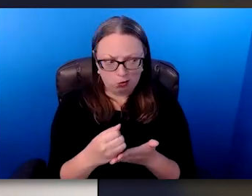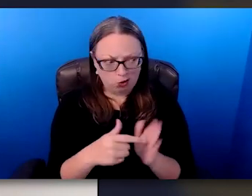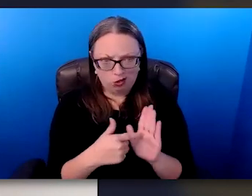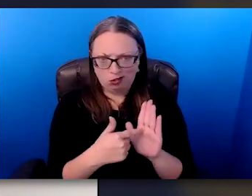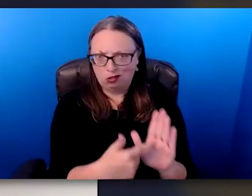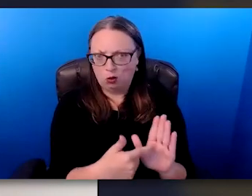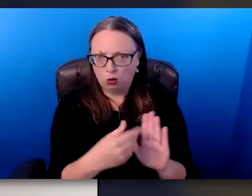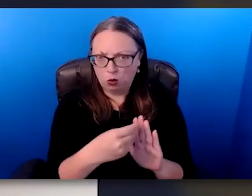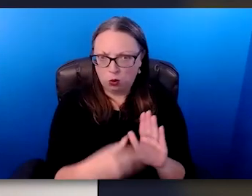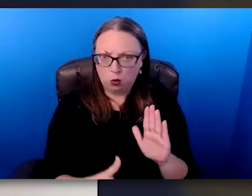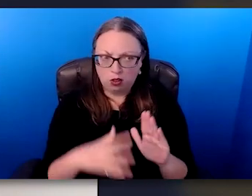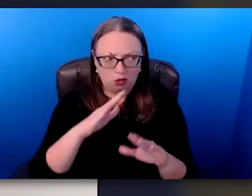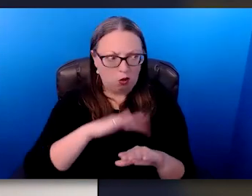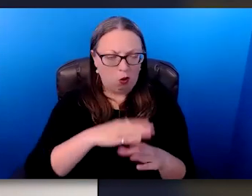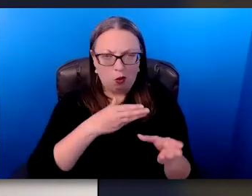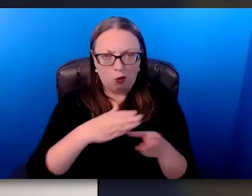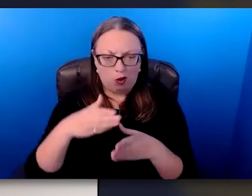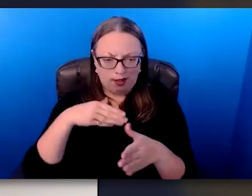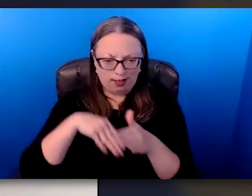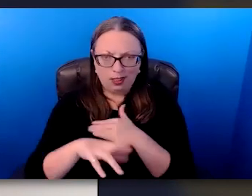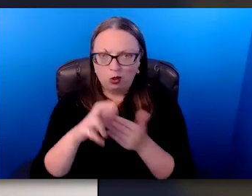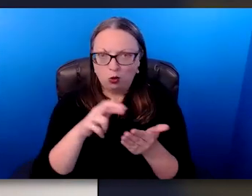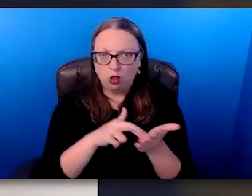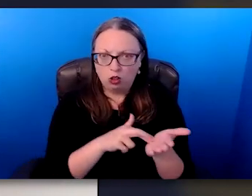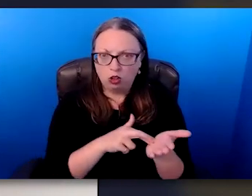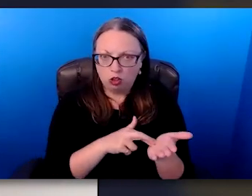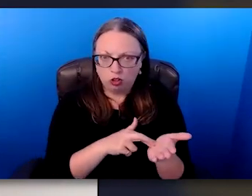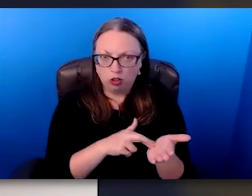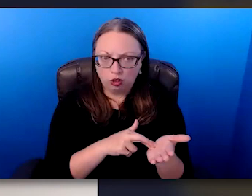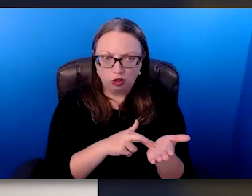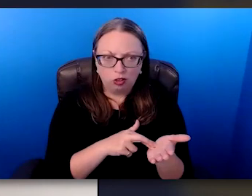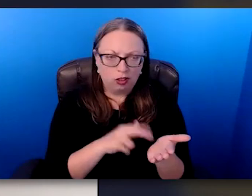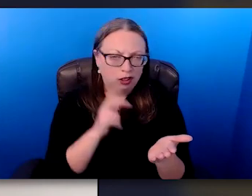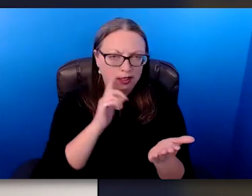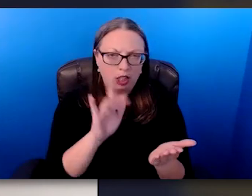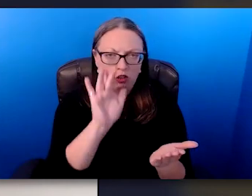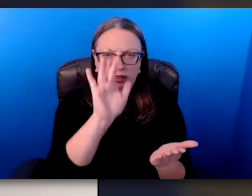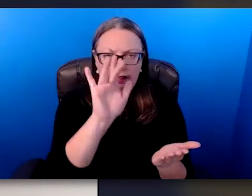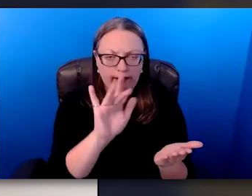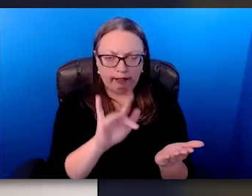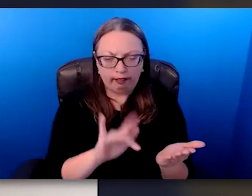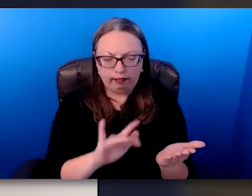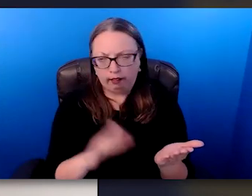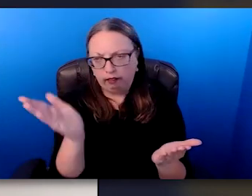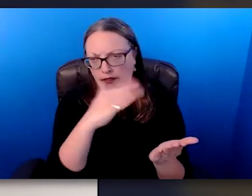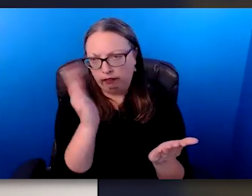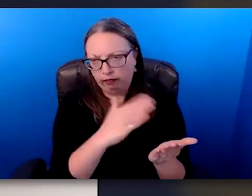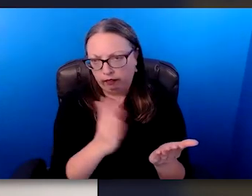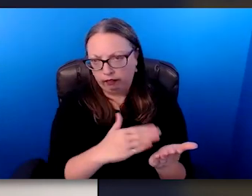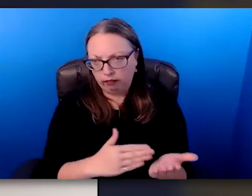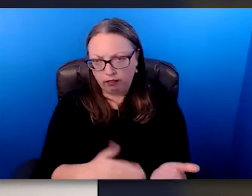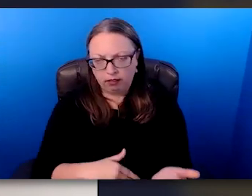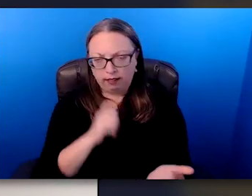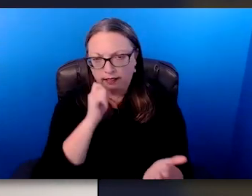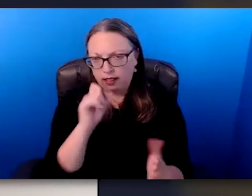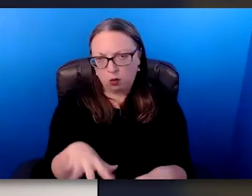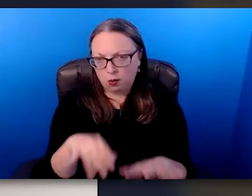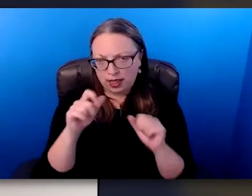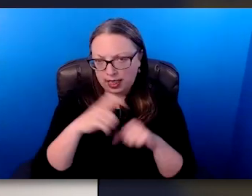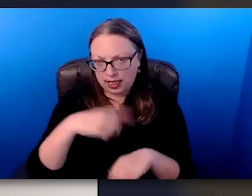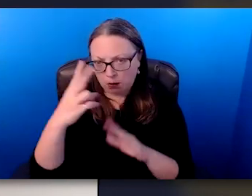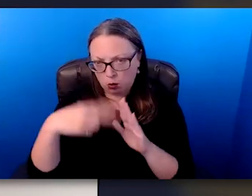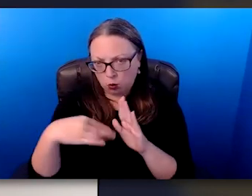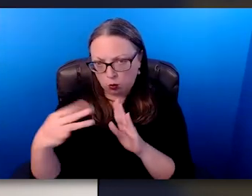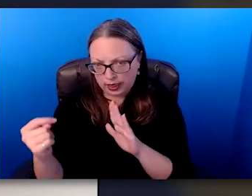you know, on their way into register, because, and of course, they're just going to click through it, right? They're not going to take a lot of time to read it.